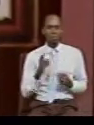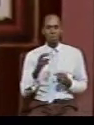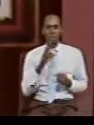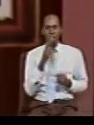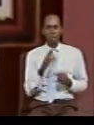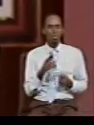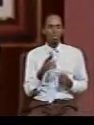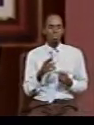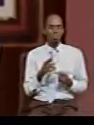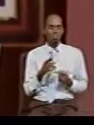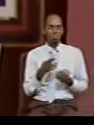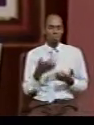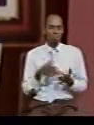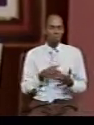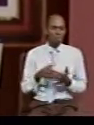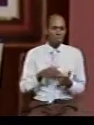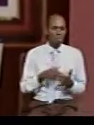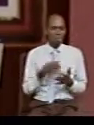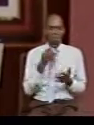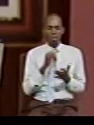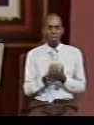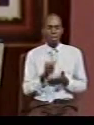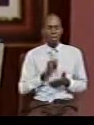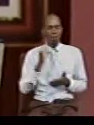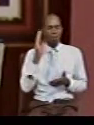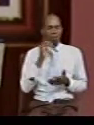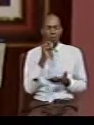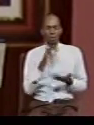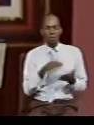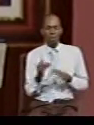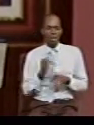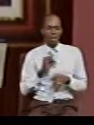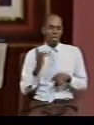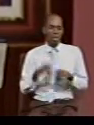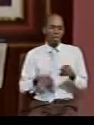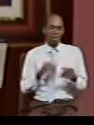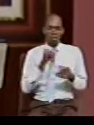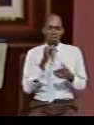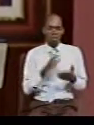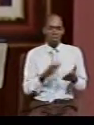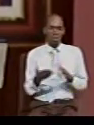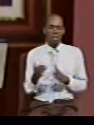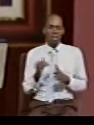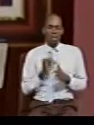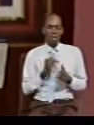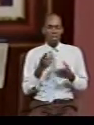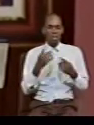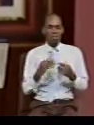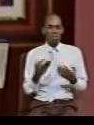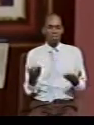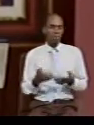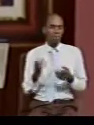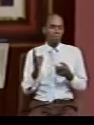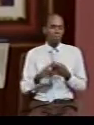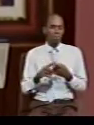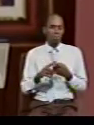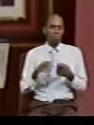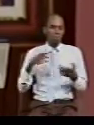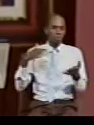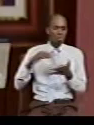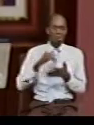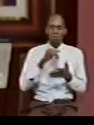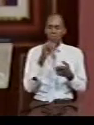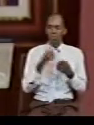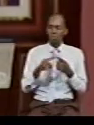you see. I will not die. I cannot die. I came here to study. I didn't come here to run. Let them